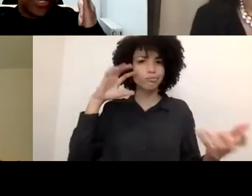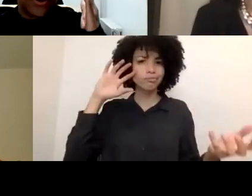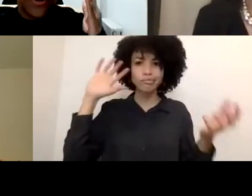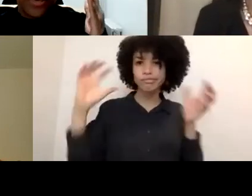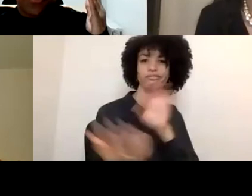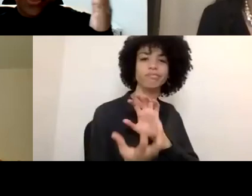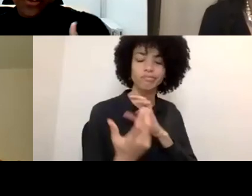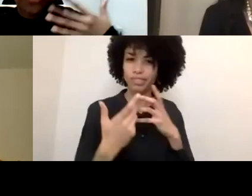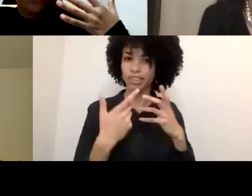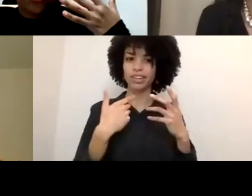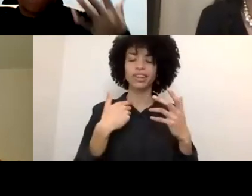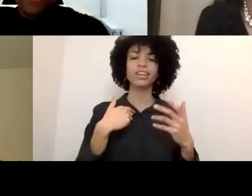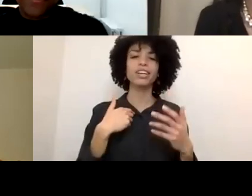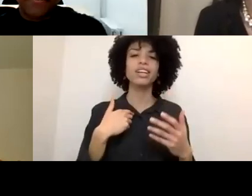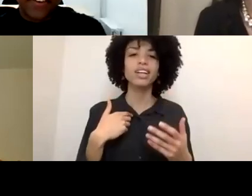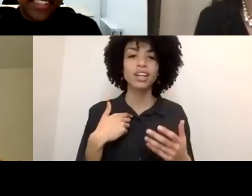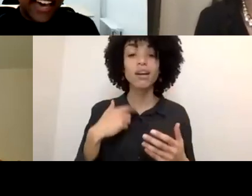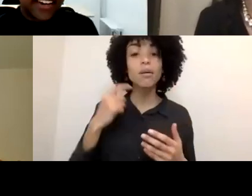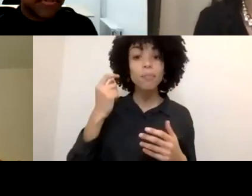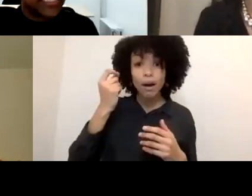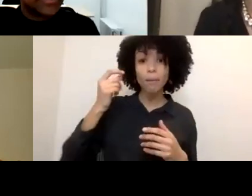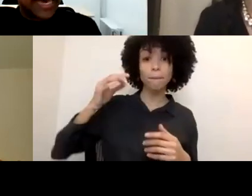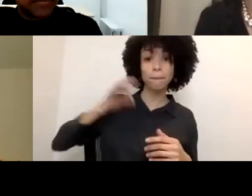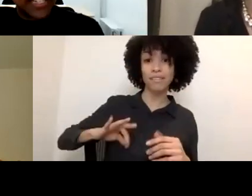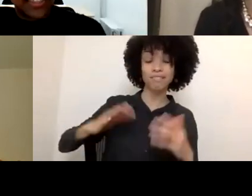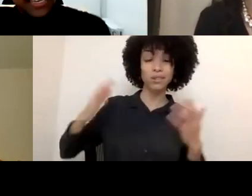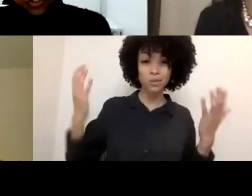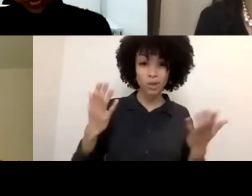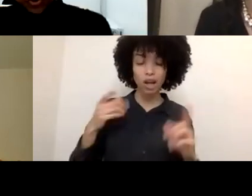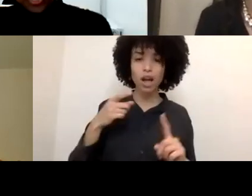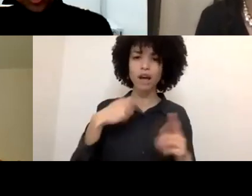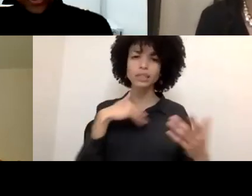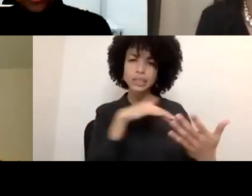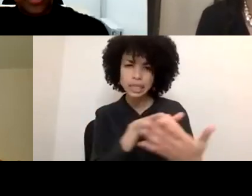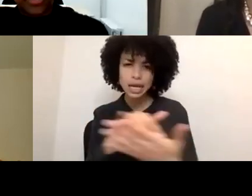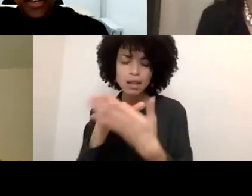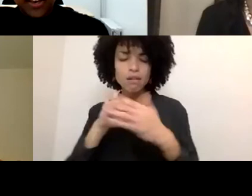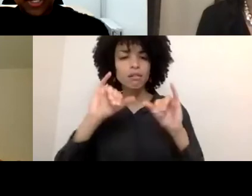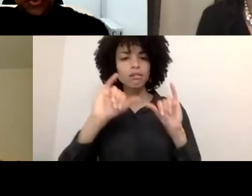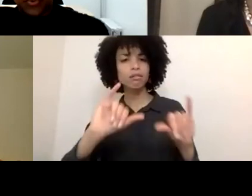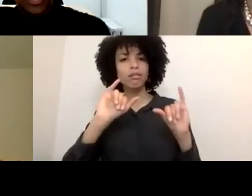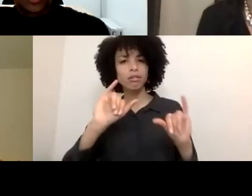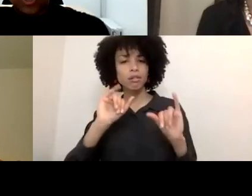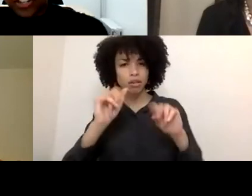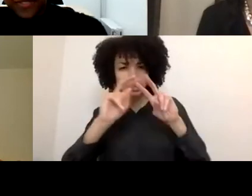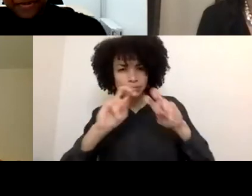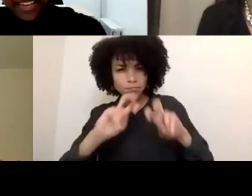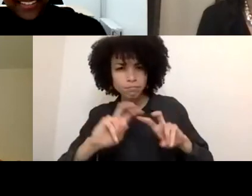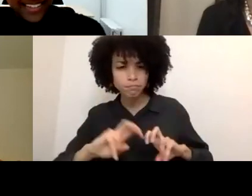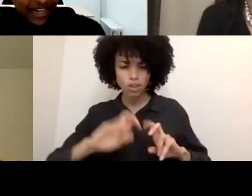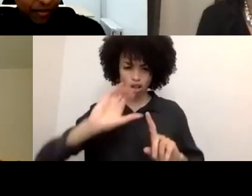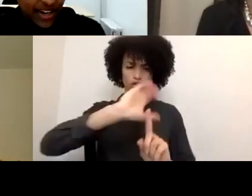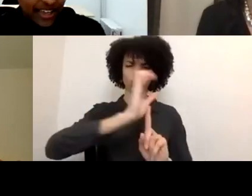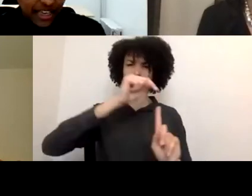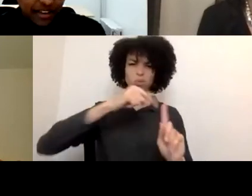But, the other sort of benefit of it is that it really allowed me to think a little more introspectively of, what culture even